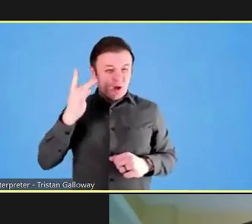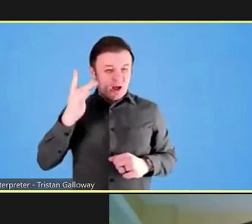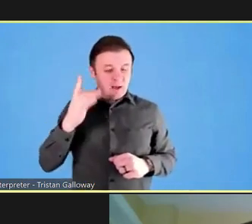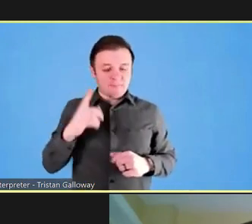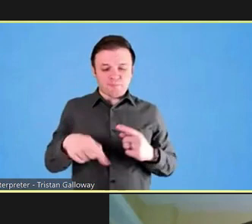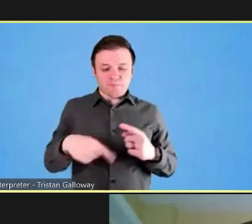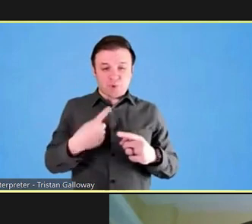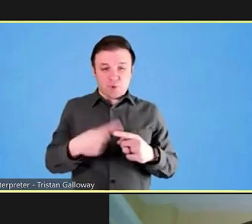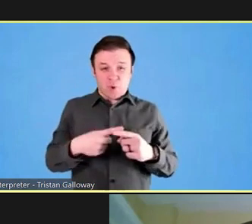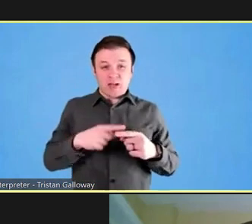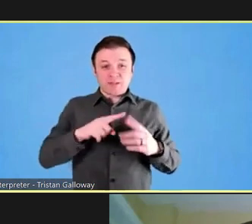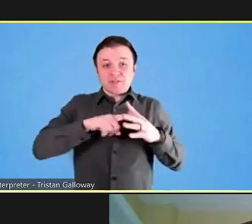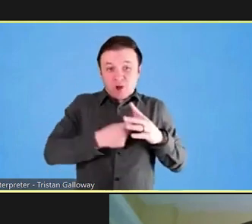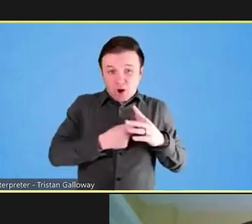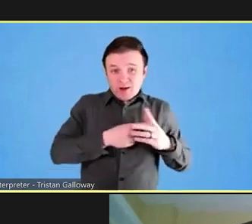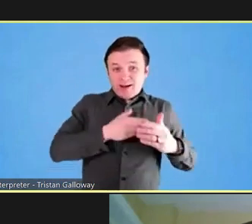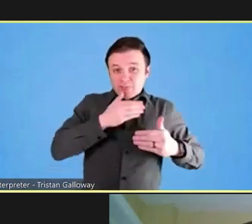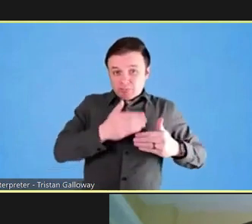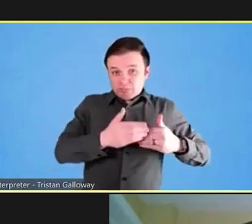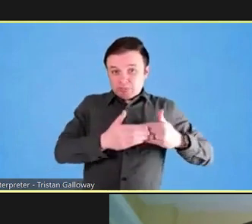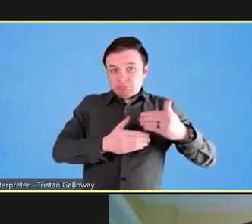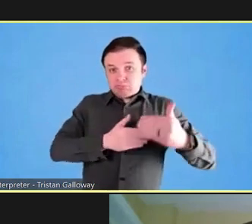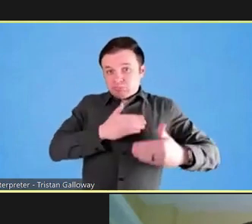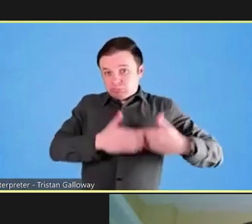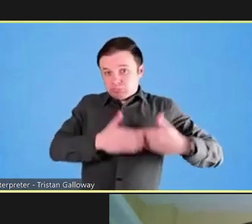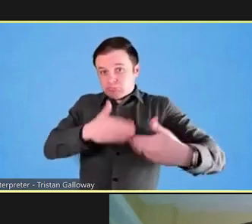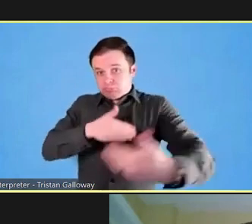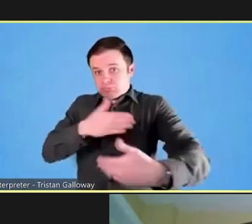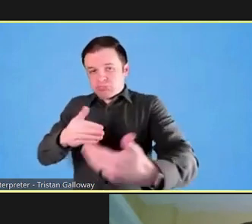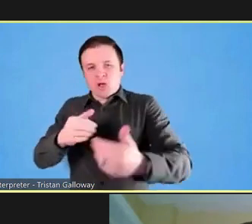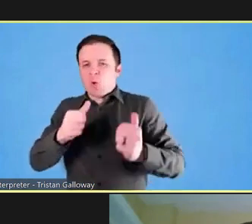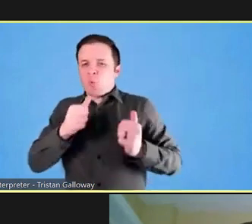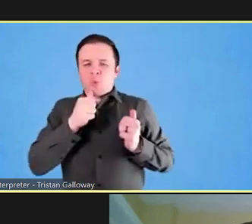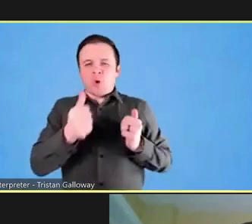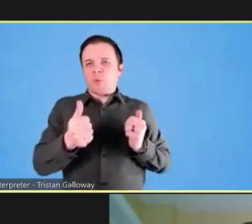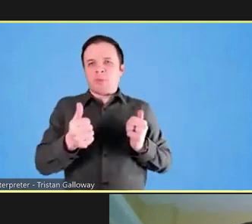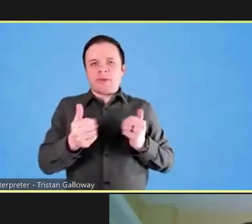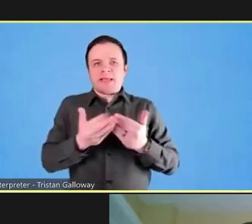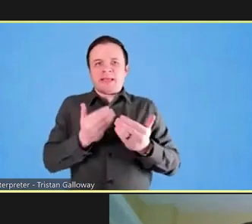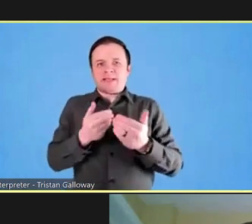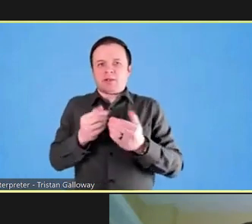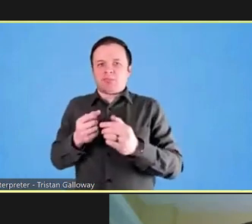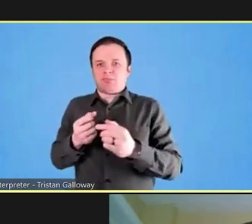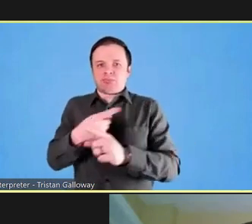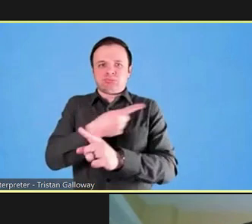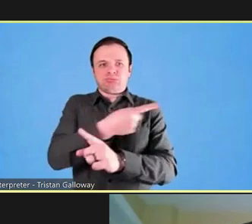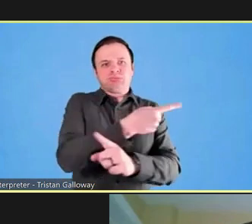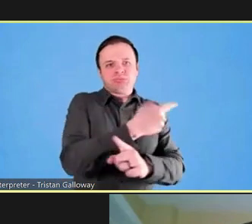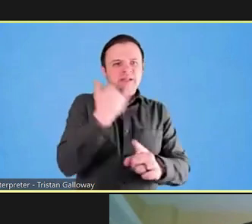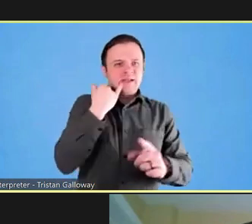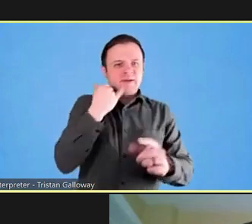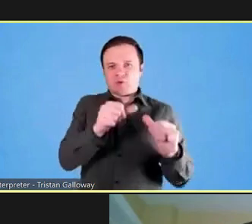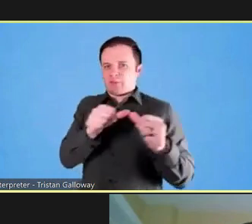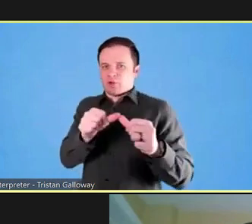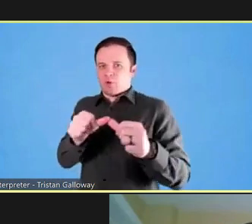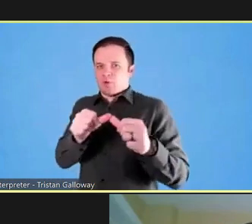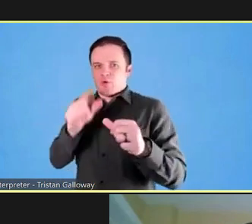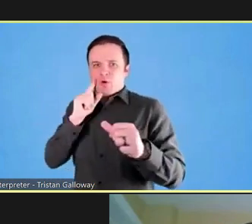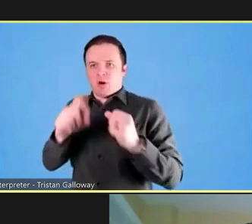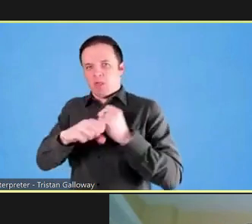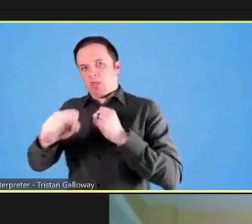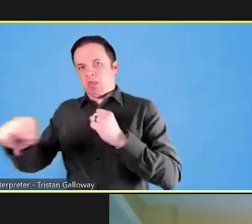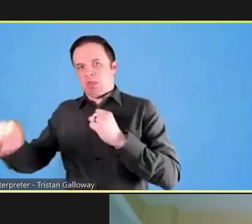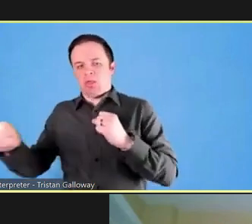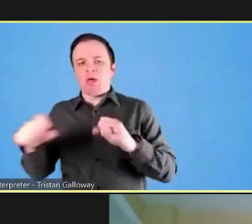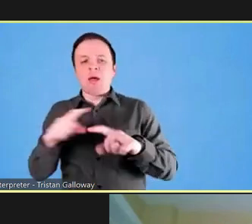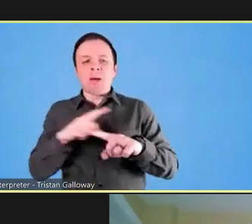the momentum started, it would not be as easy to get off track as if we kept it going for a longer period of time. But it can